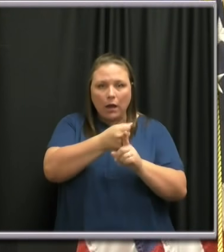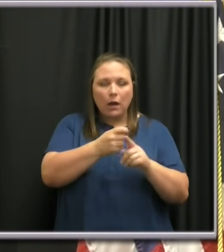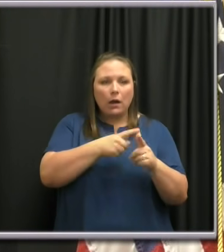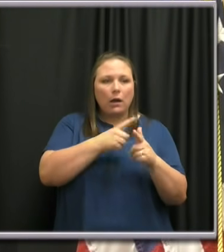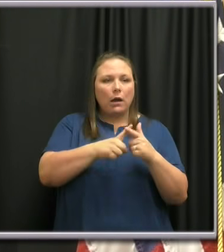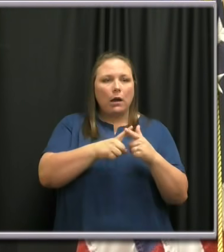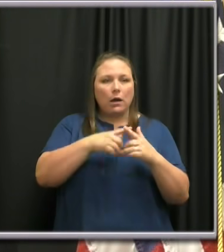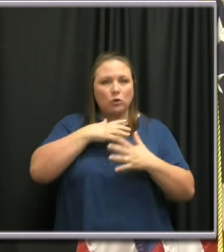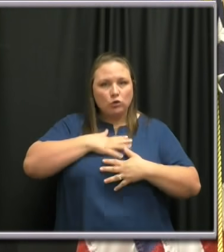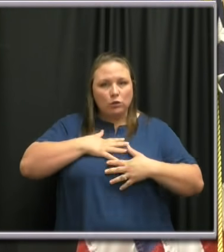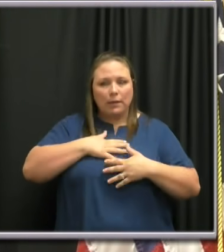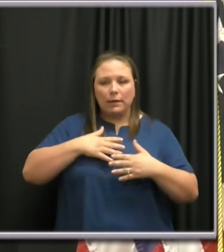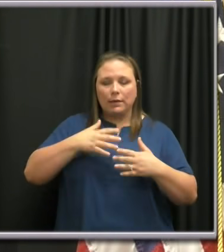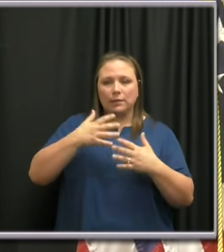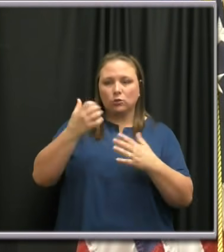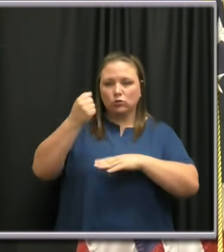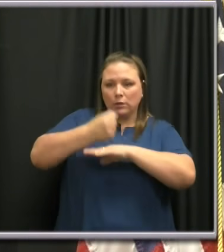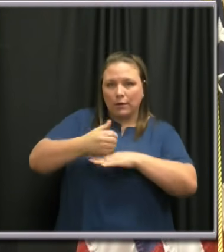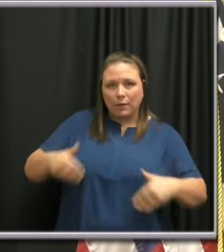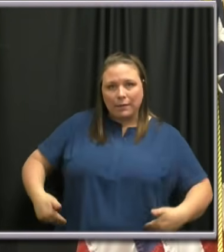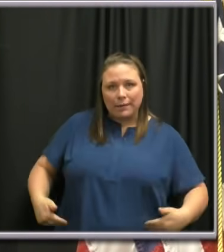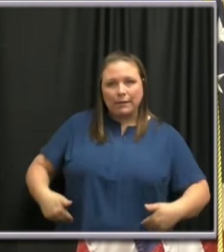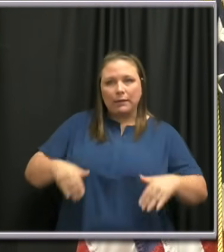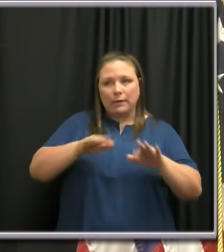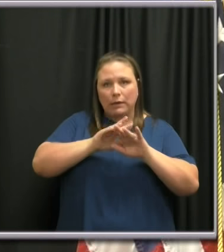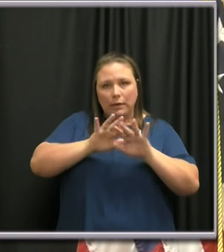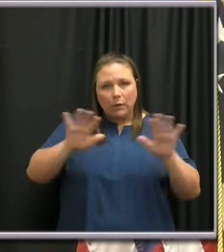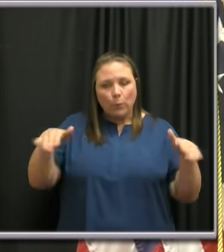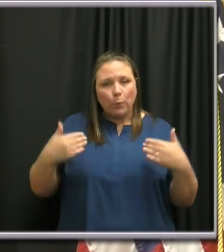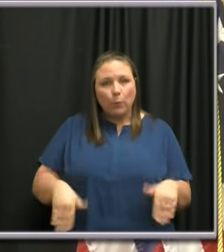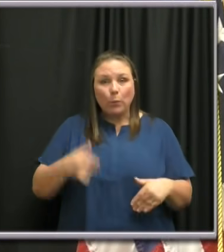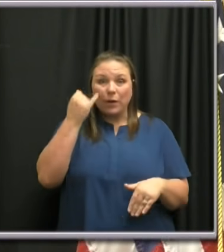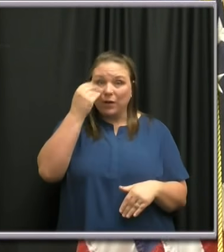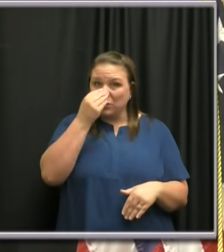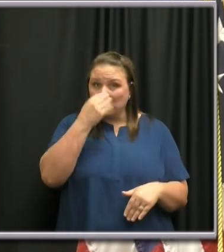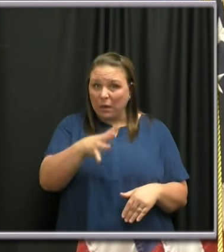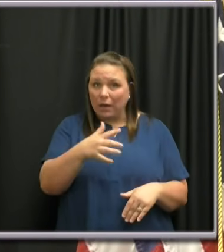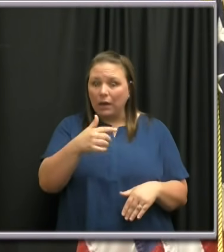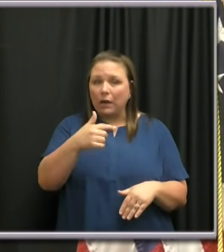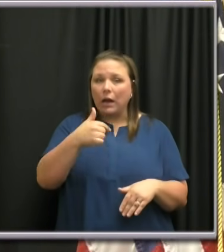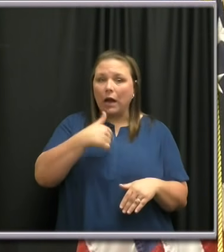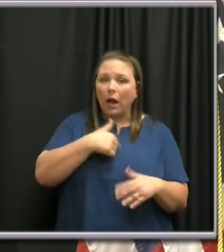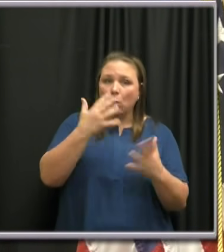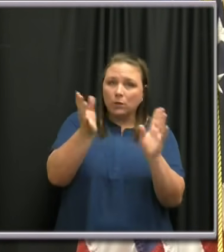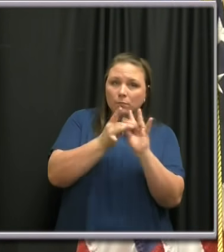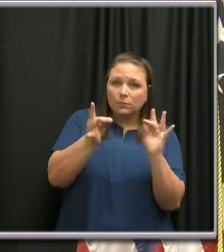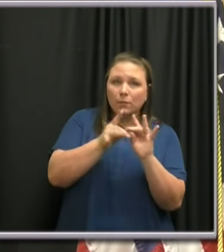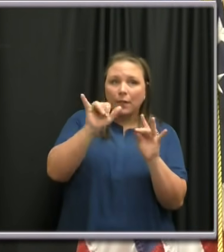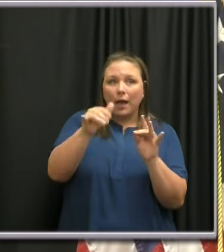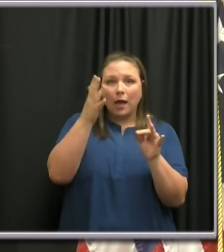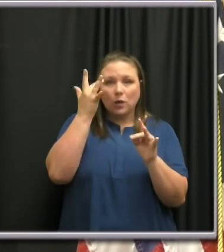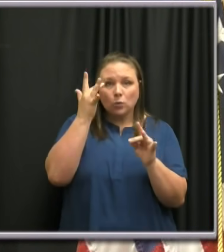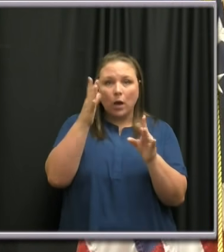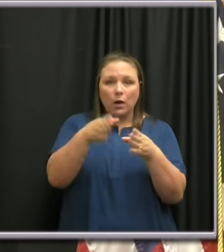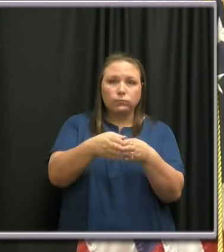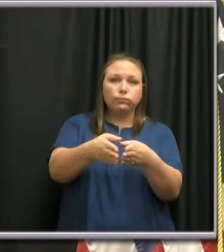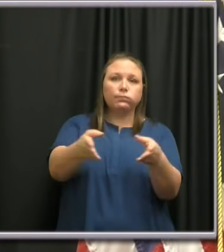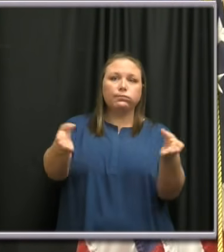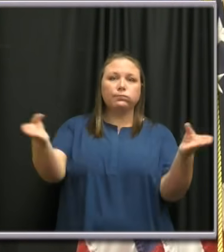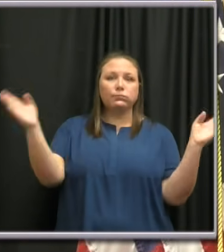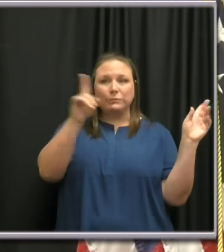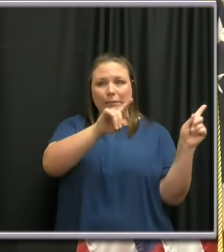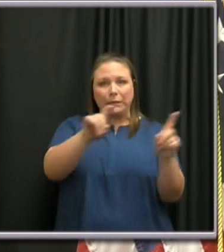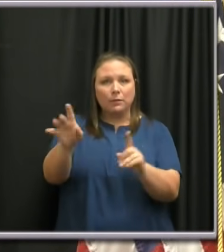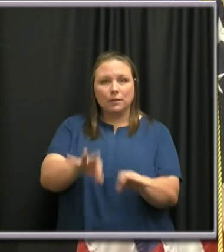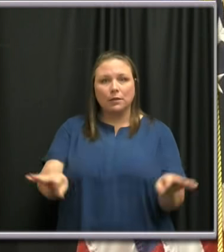those things. And let me just say, if you don't mind, this is why widespread testing is so important.